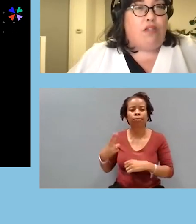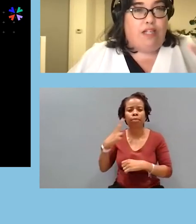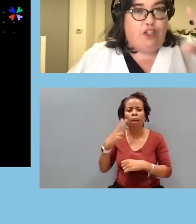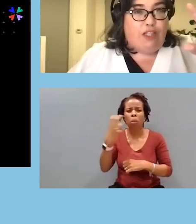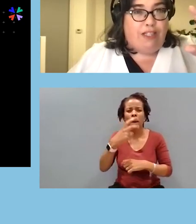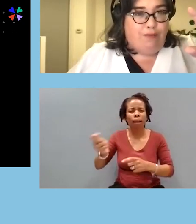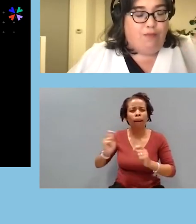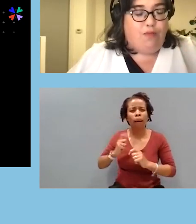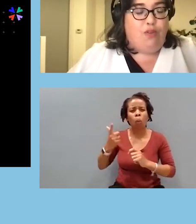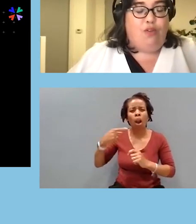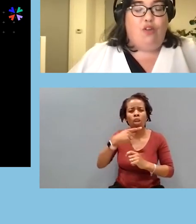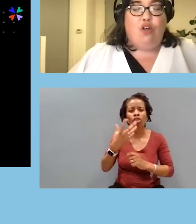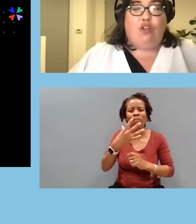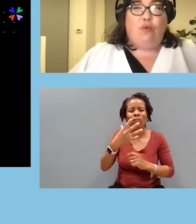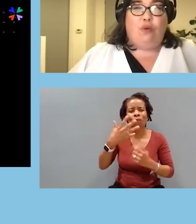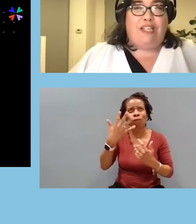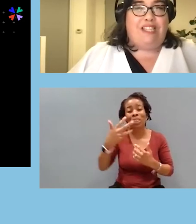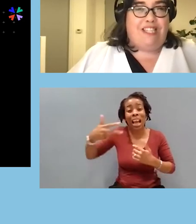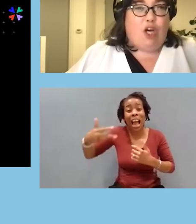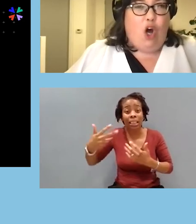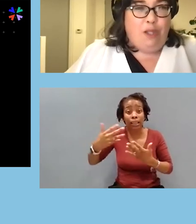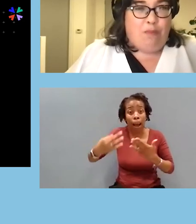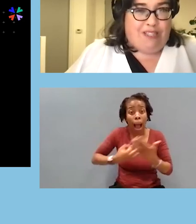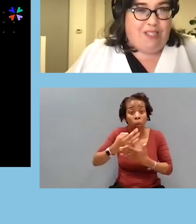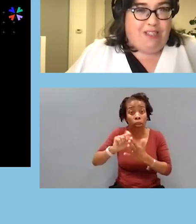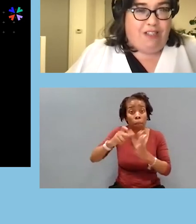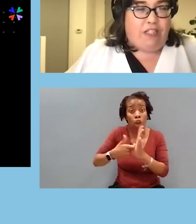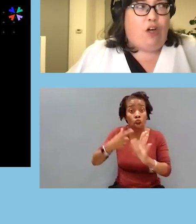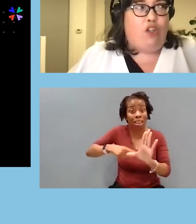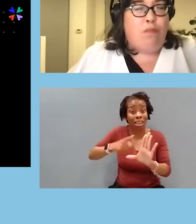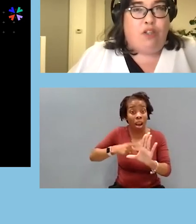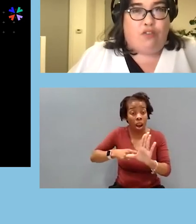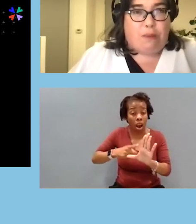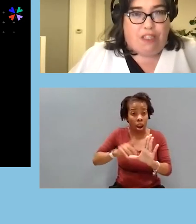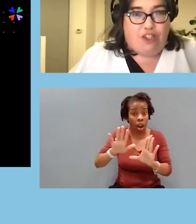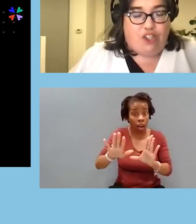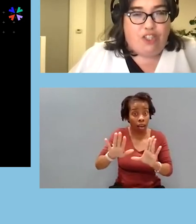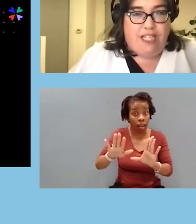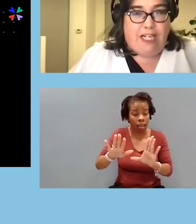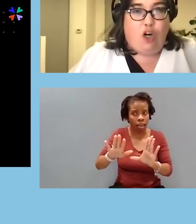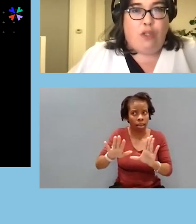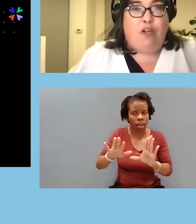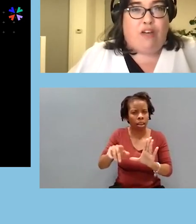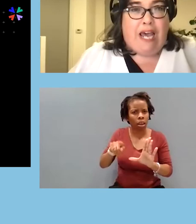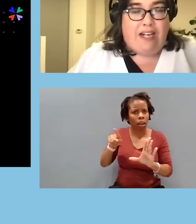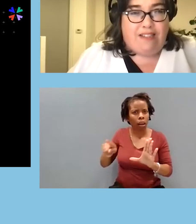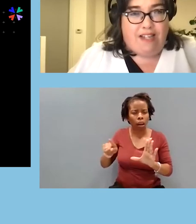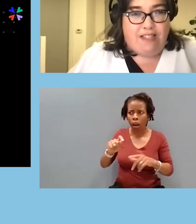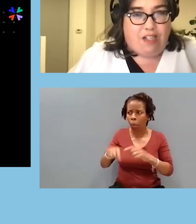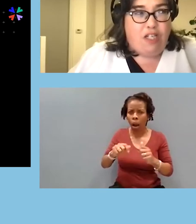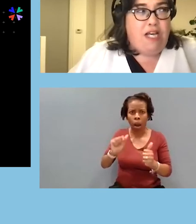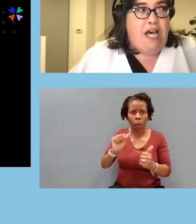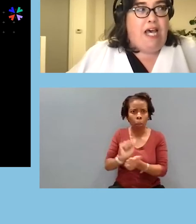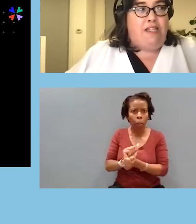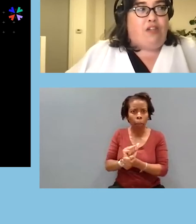168 hours a year. So there's this economy here, an economy of speech, economy of